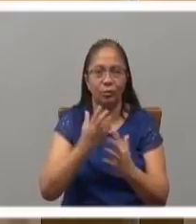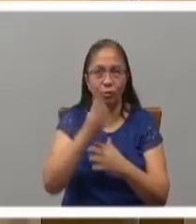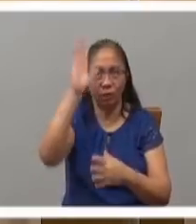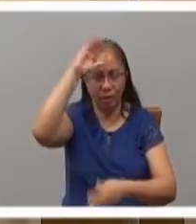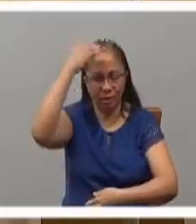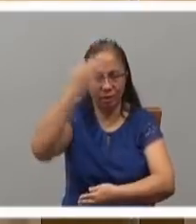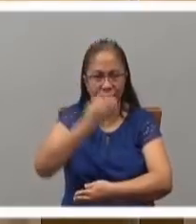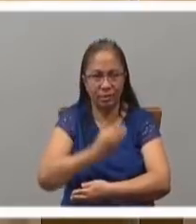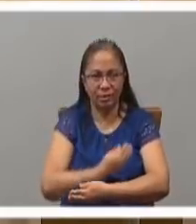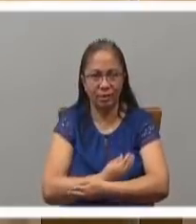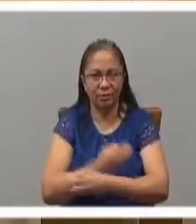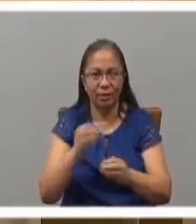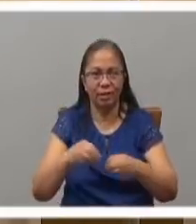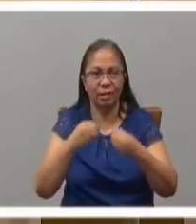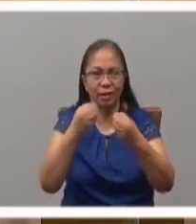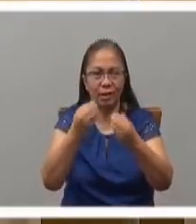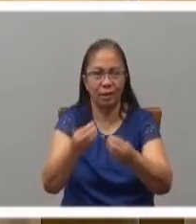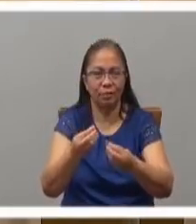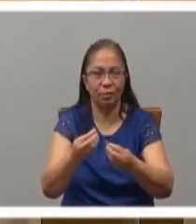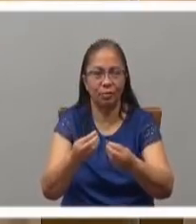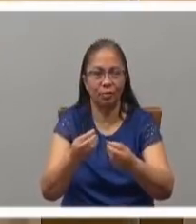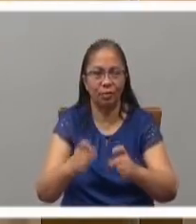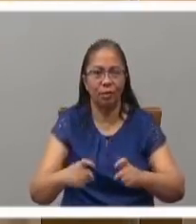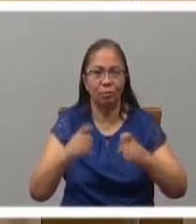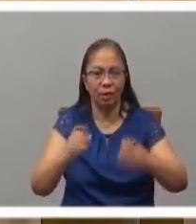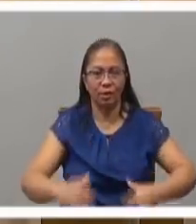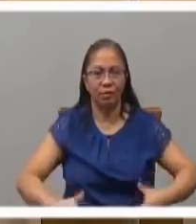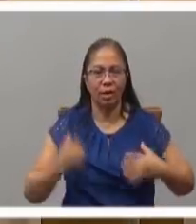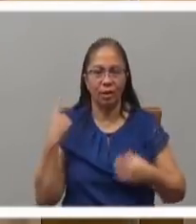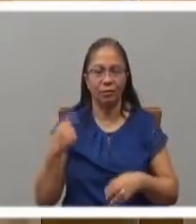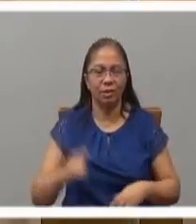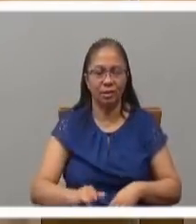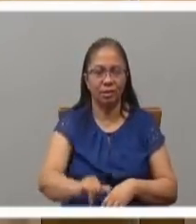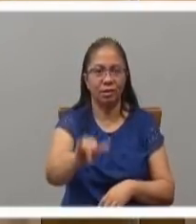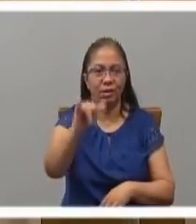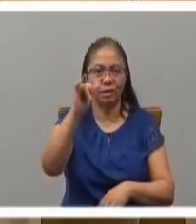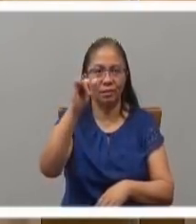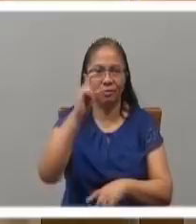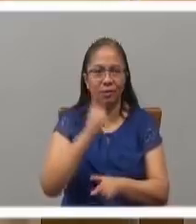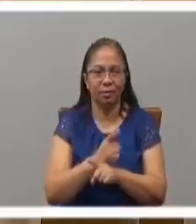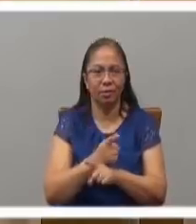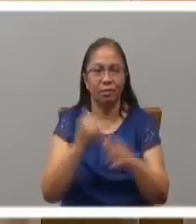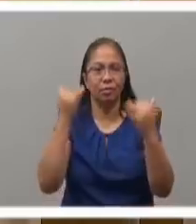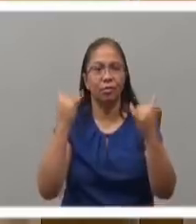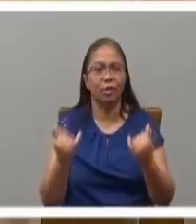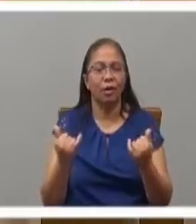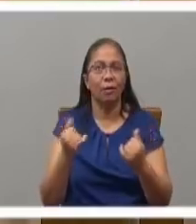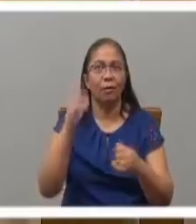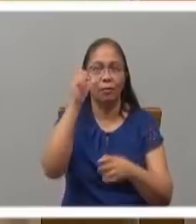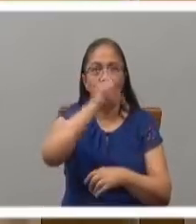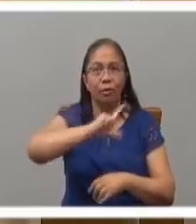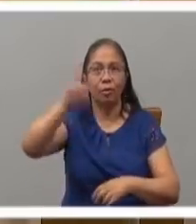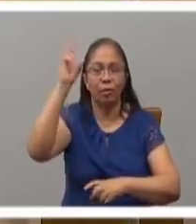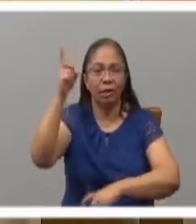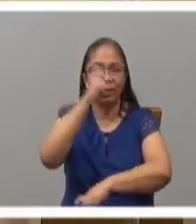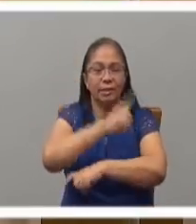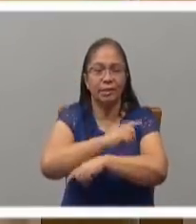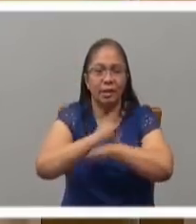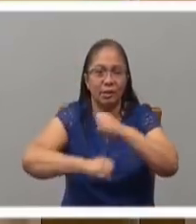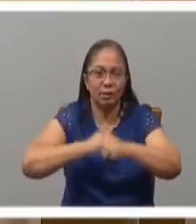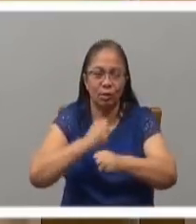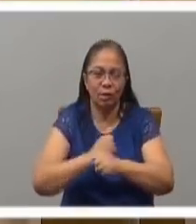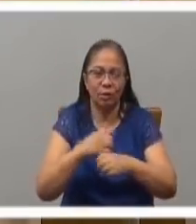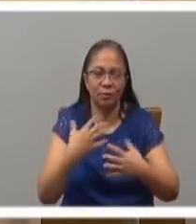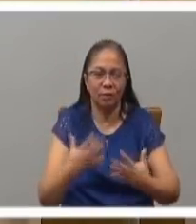begotten endow you with the prize of immortality. Amen. Now that the days of the Lord's passion have drawn to